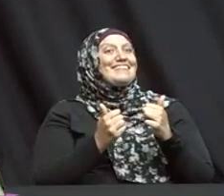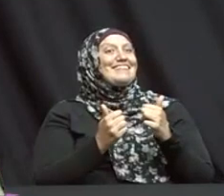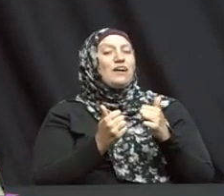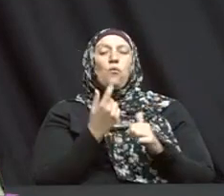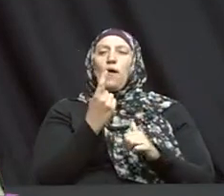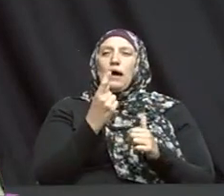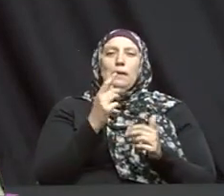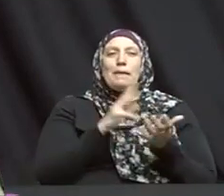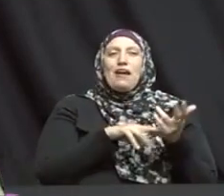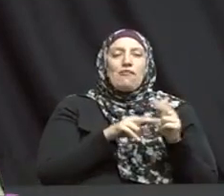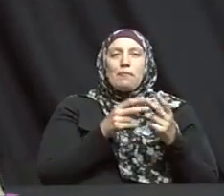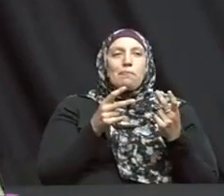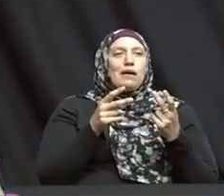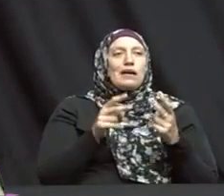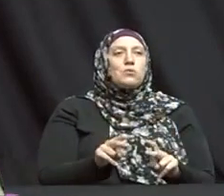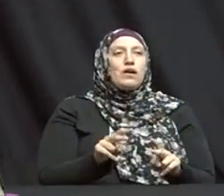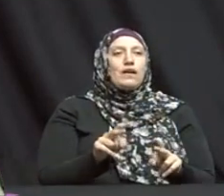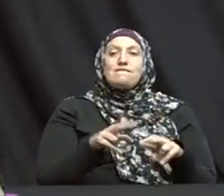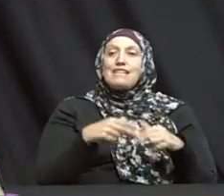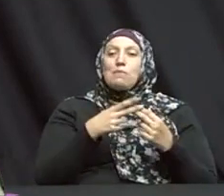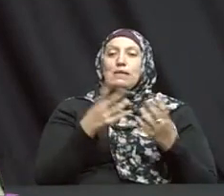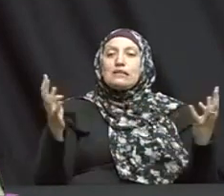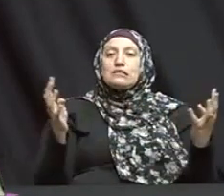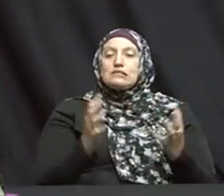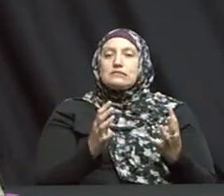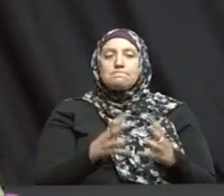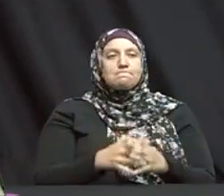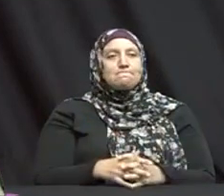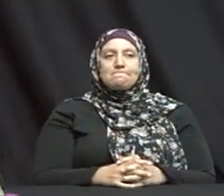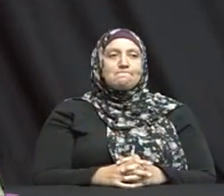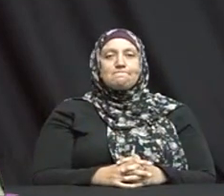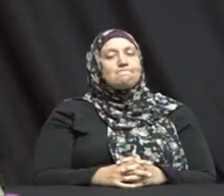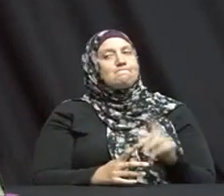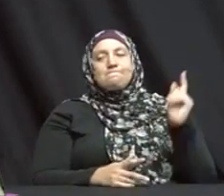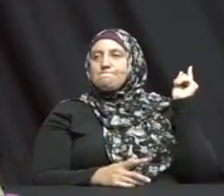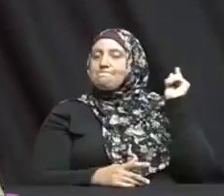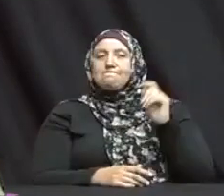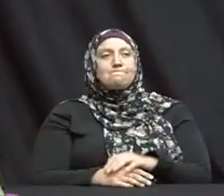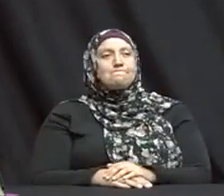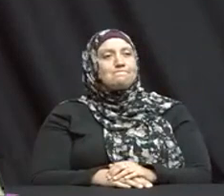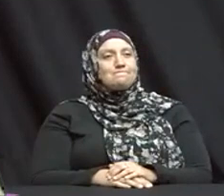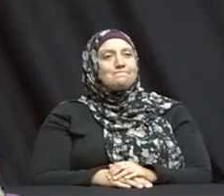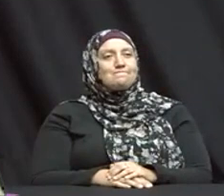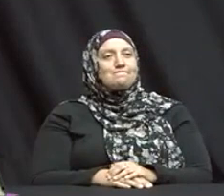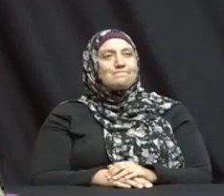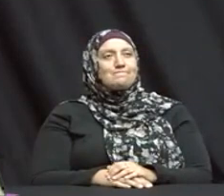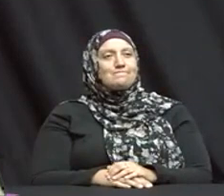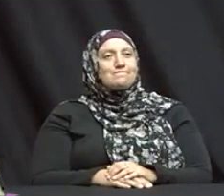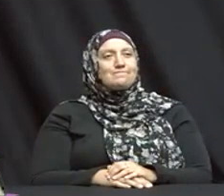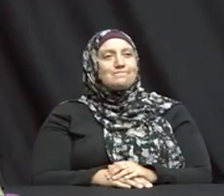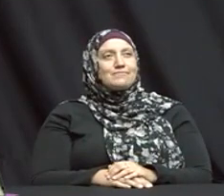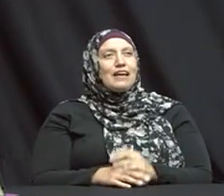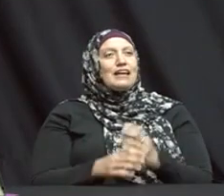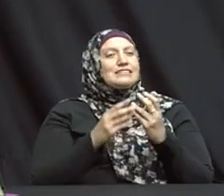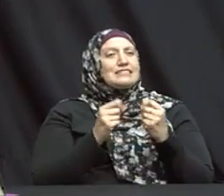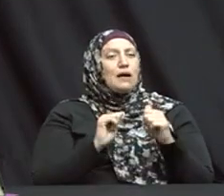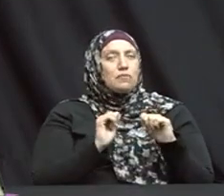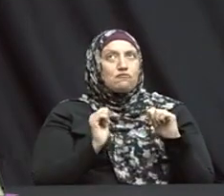away, in a family gathering, members of the family, children agreed upon something, either out of